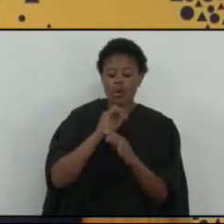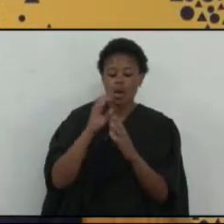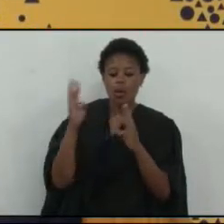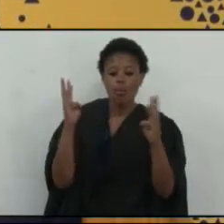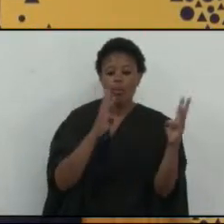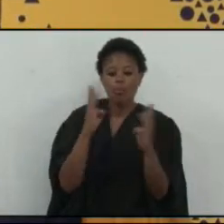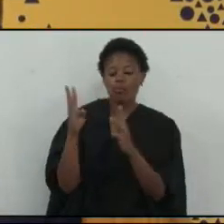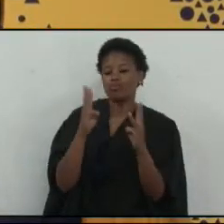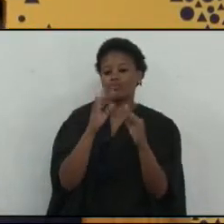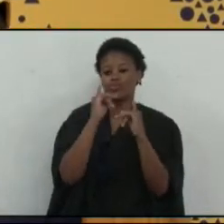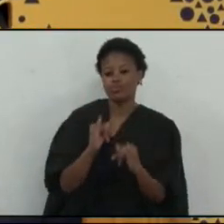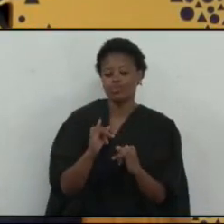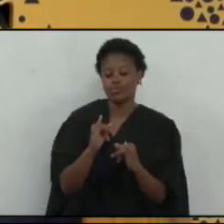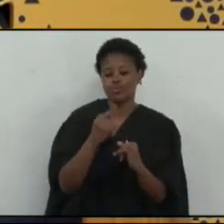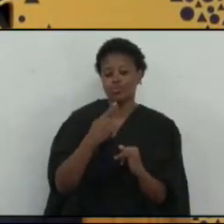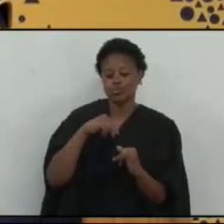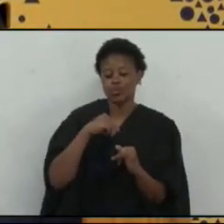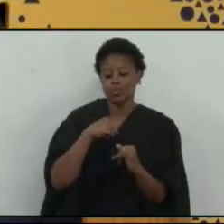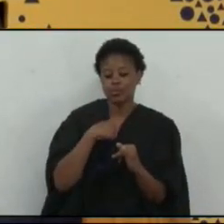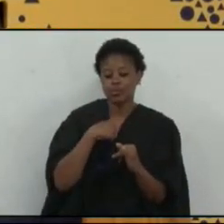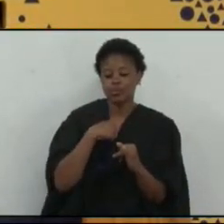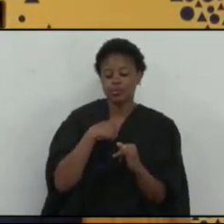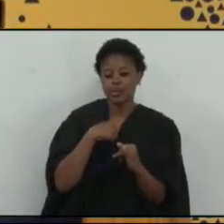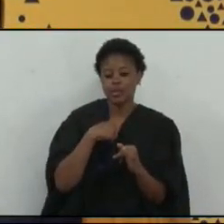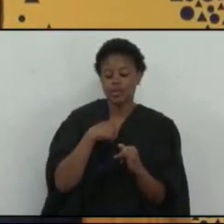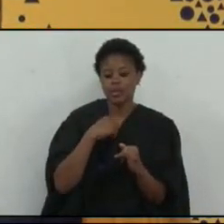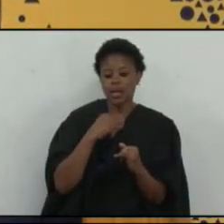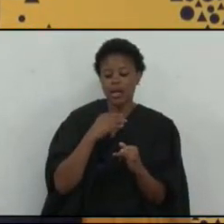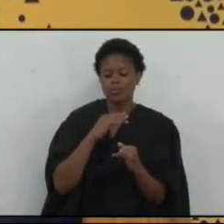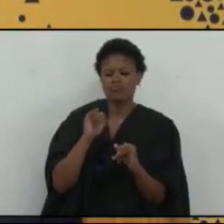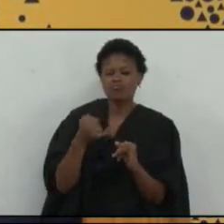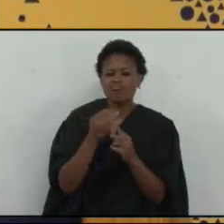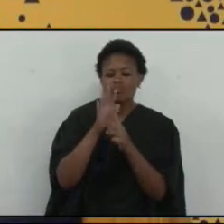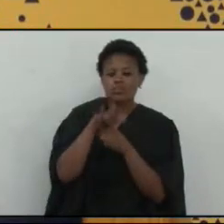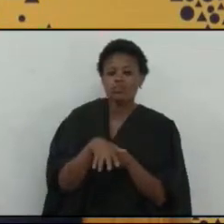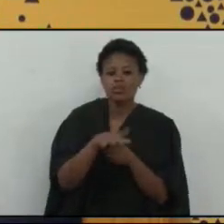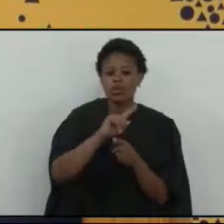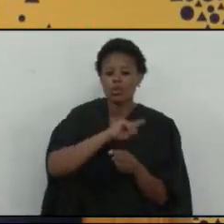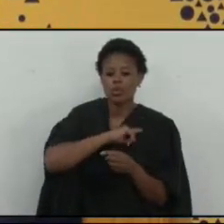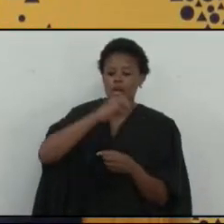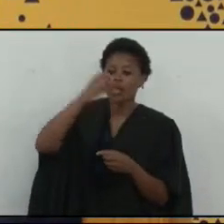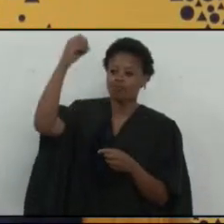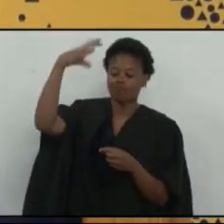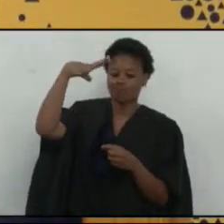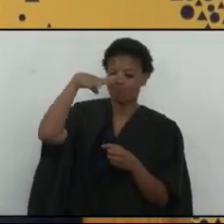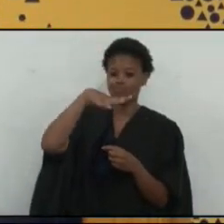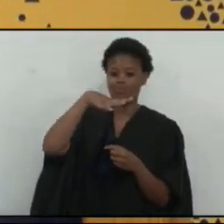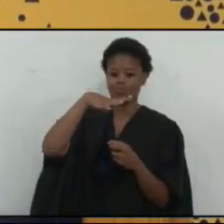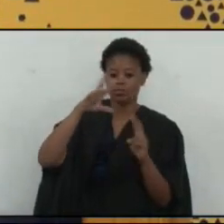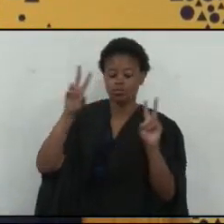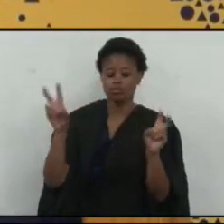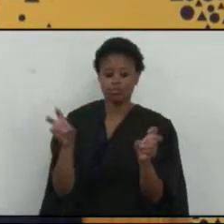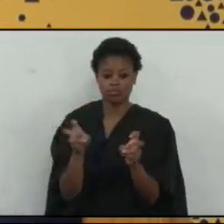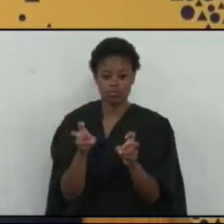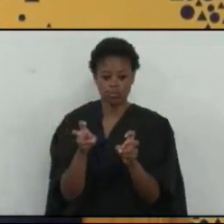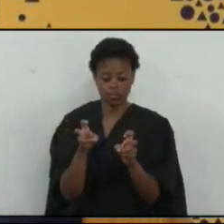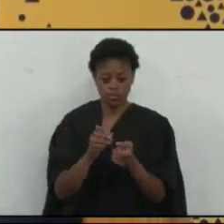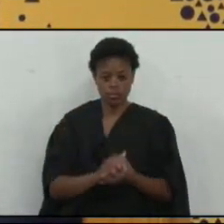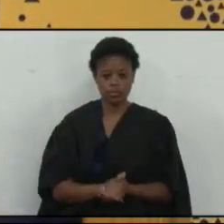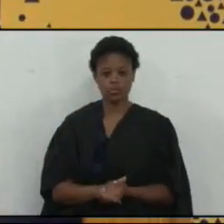bad, nor should we turn triumphalist because the sun shines," close